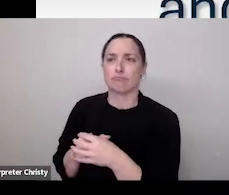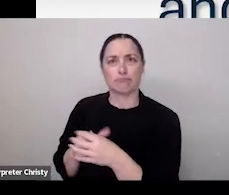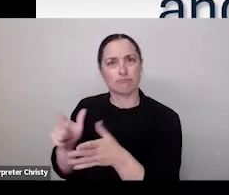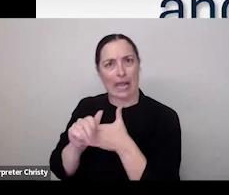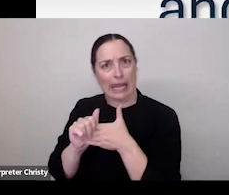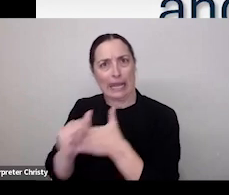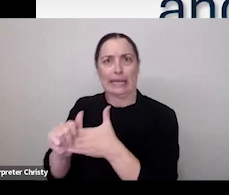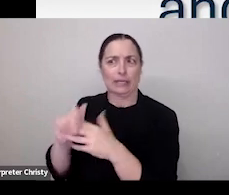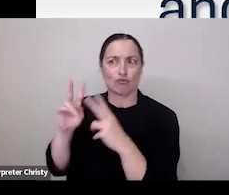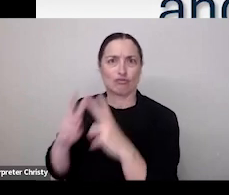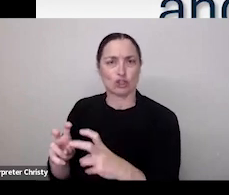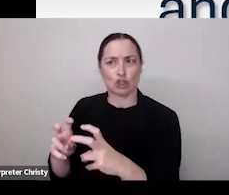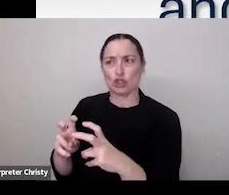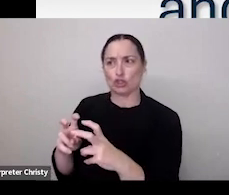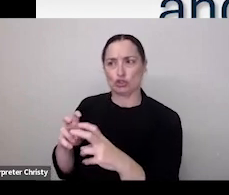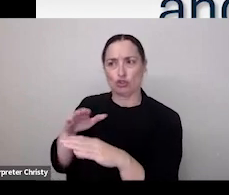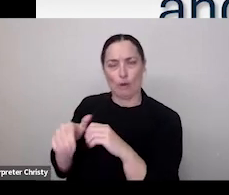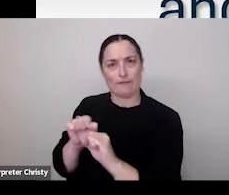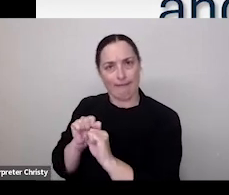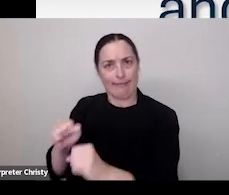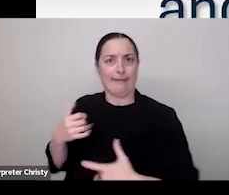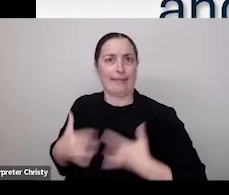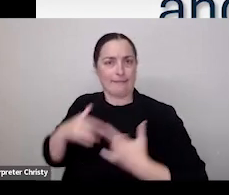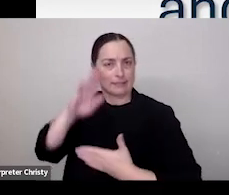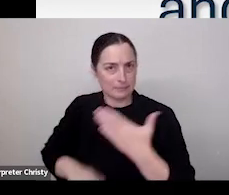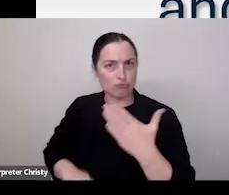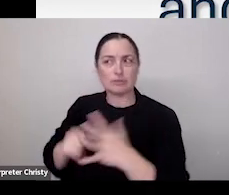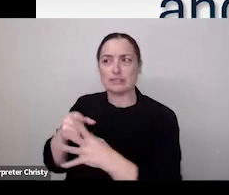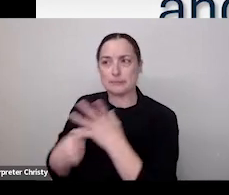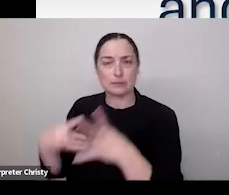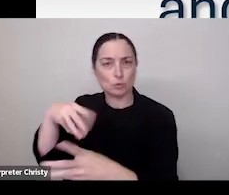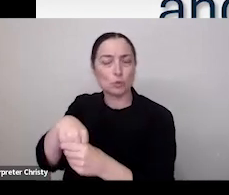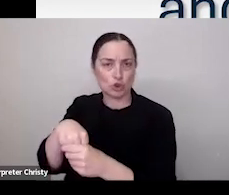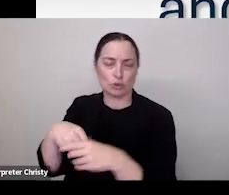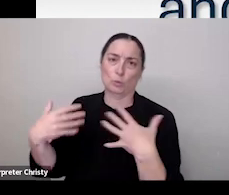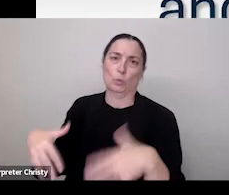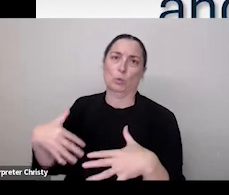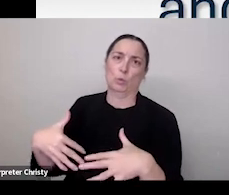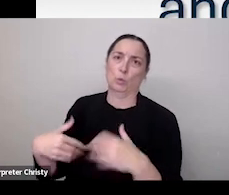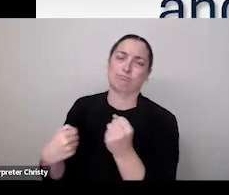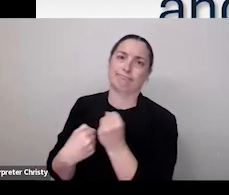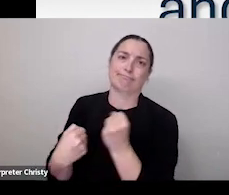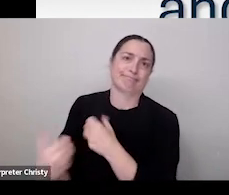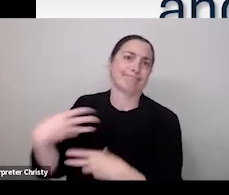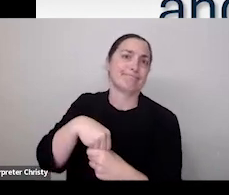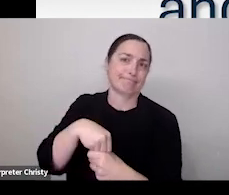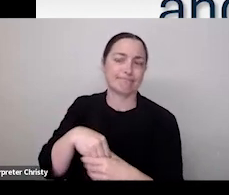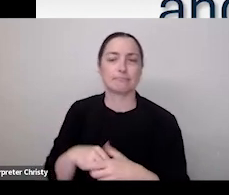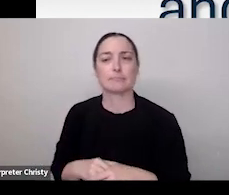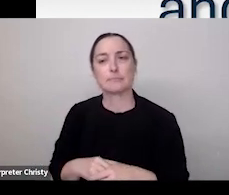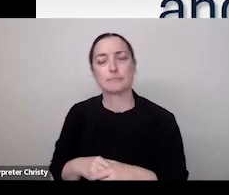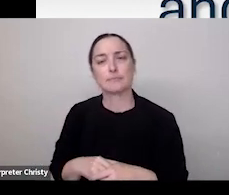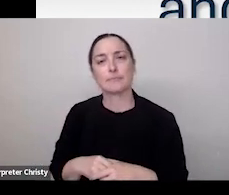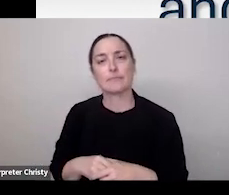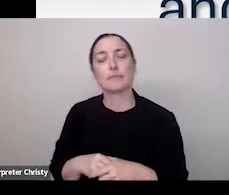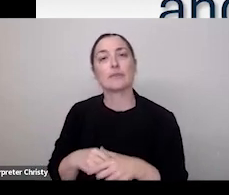leading research in their own rights on lived experience and disability inclusion and are contributing to this research. And also